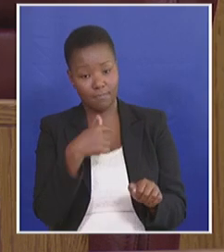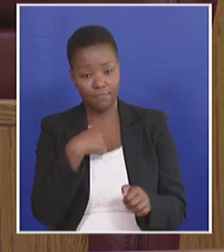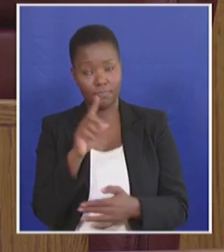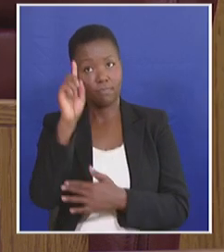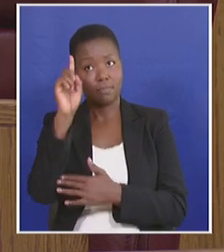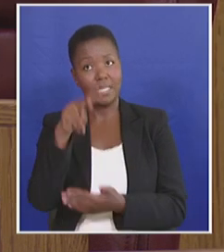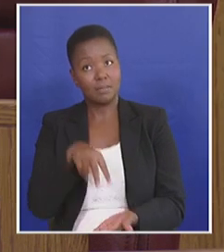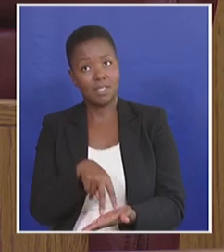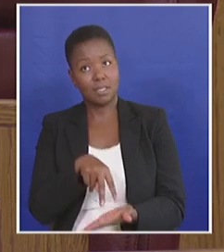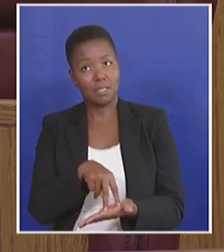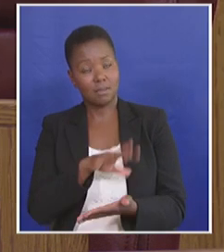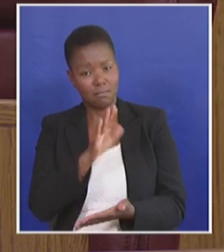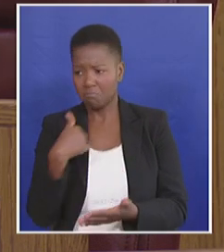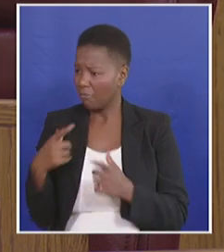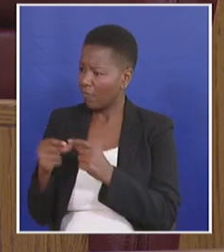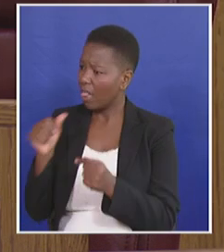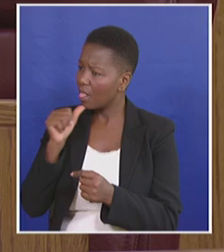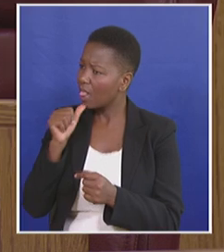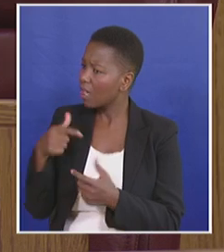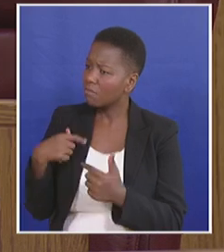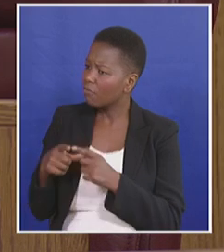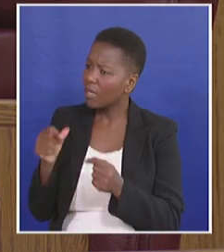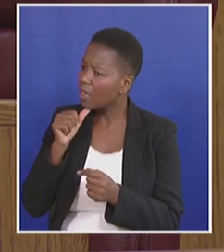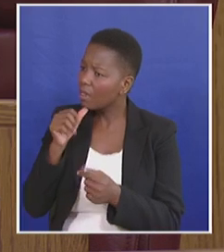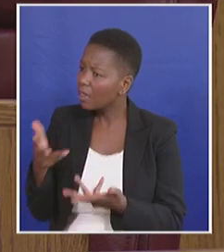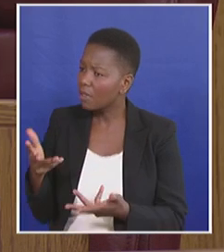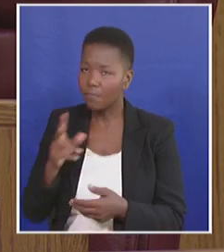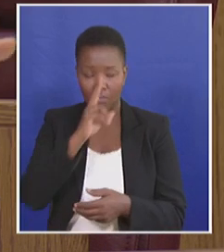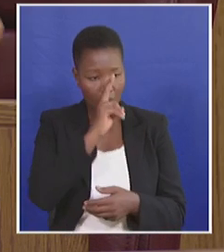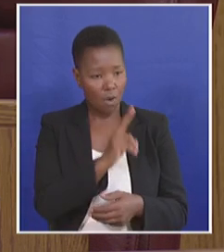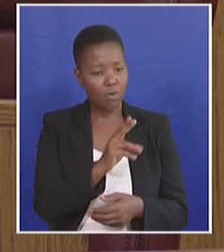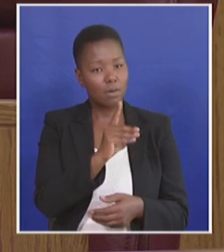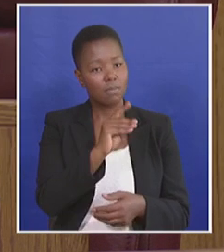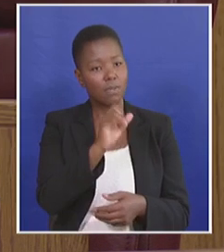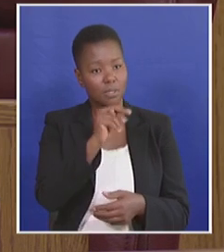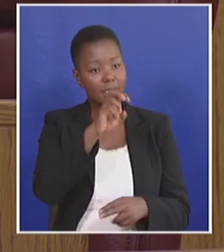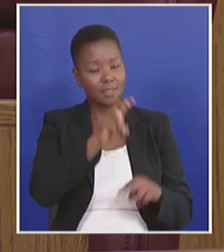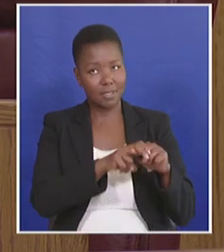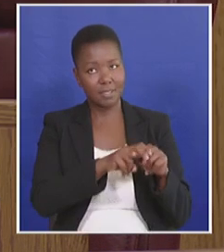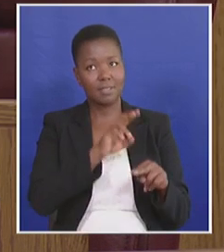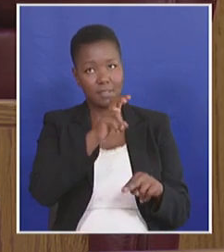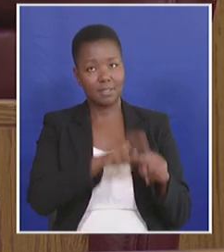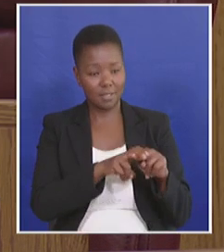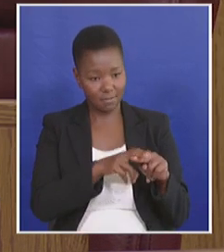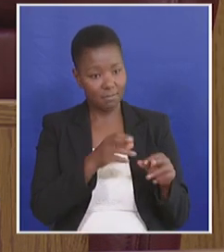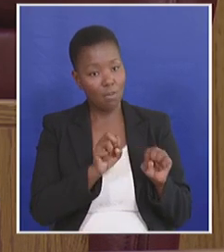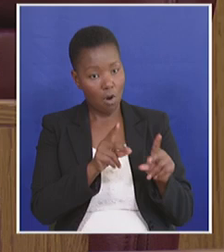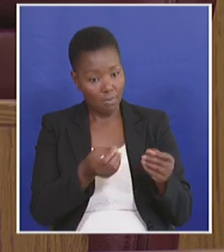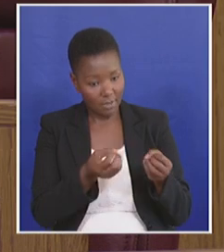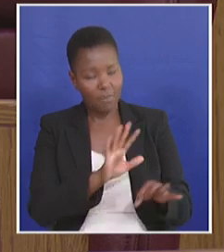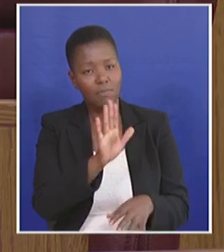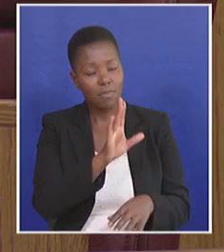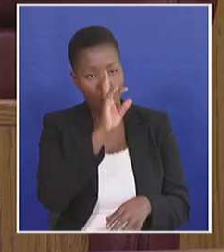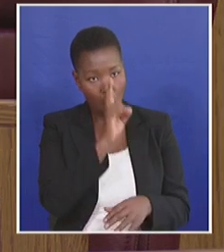haven't finished. I'm There's- not finished. Honorable Jihad, please take your seat. Take your seat. I'll give you a chance. I'm responding- Honorable